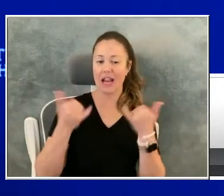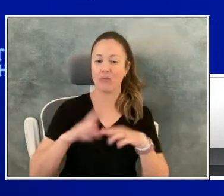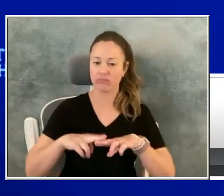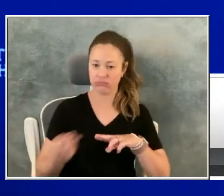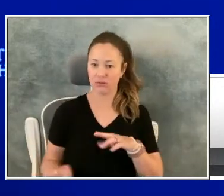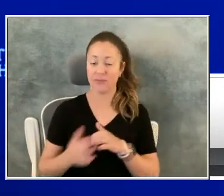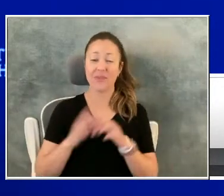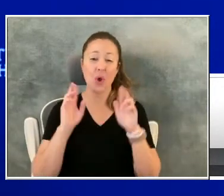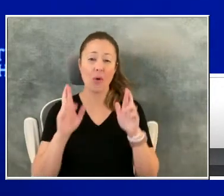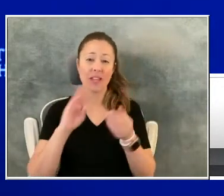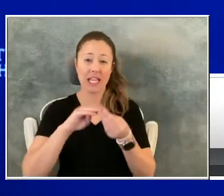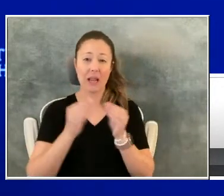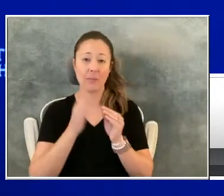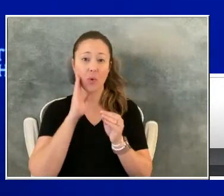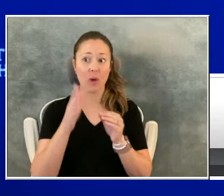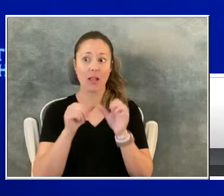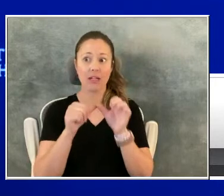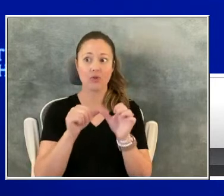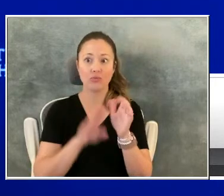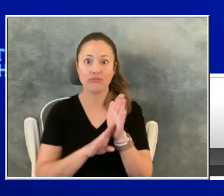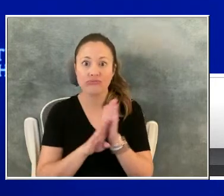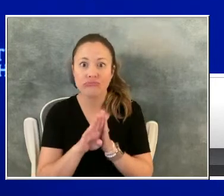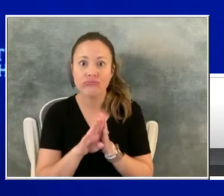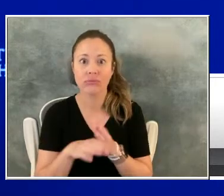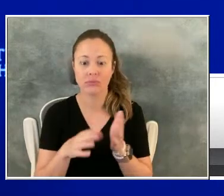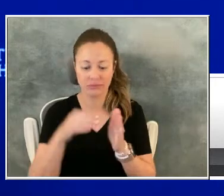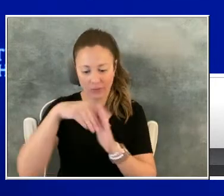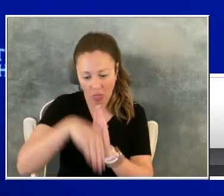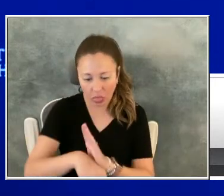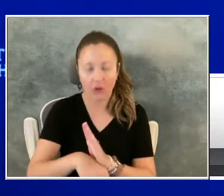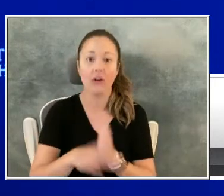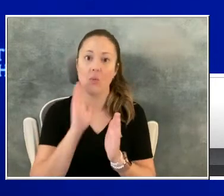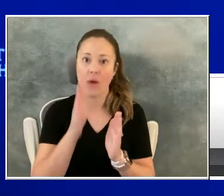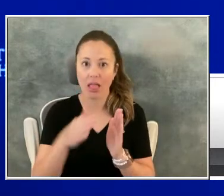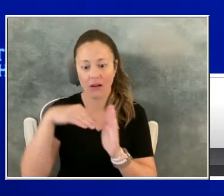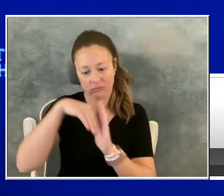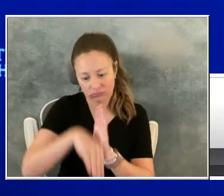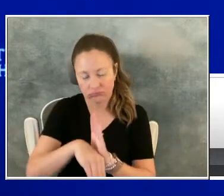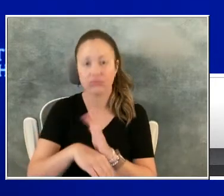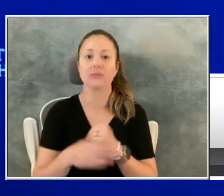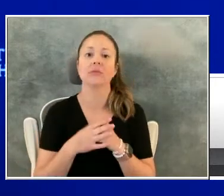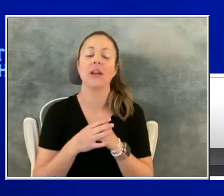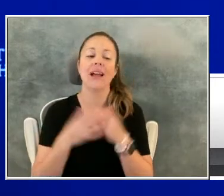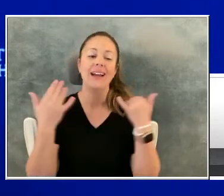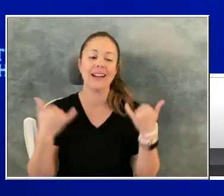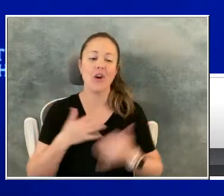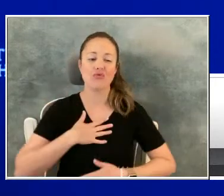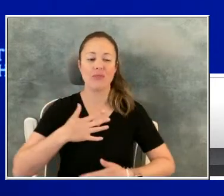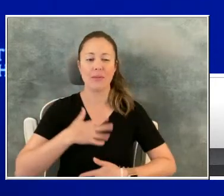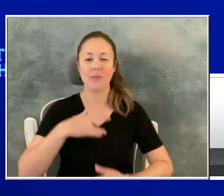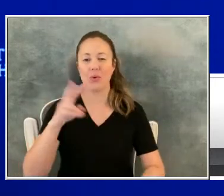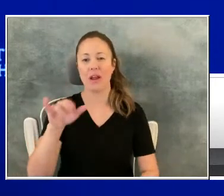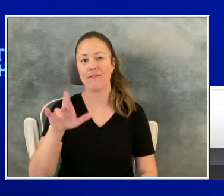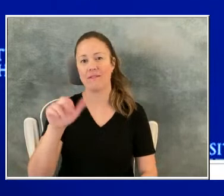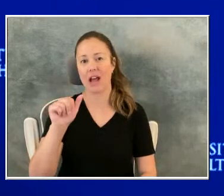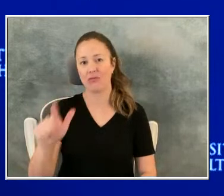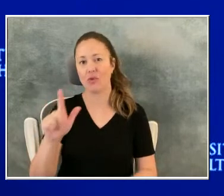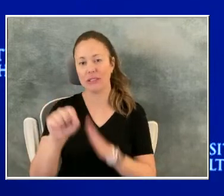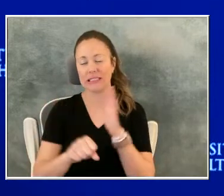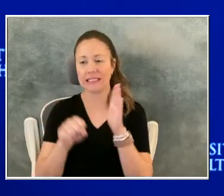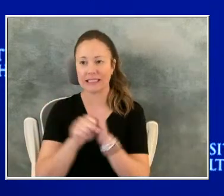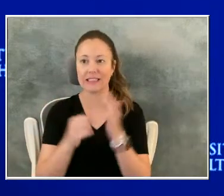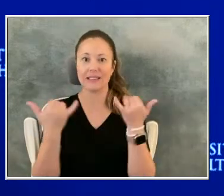numbers plateau or even go lower, although we are obviously getting further into respiratory viral season. Still not a lot of numbers